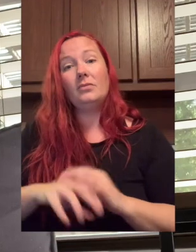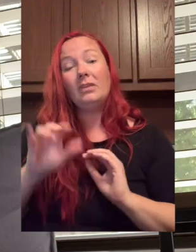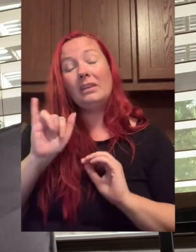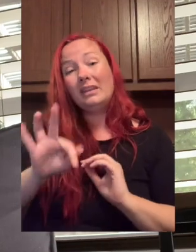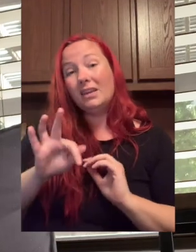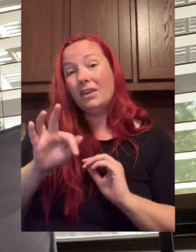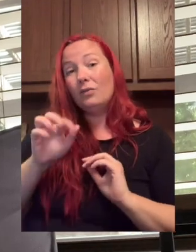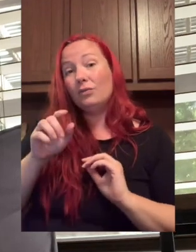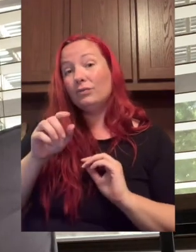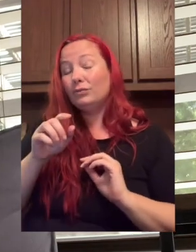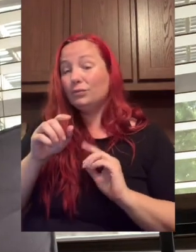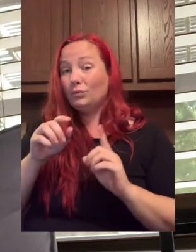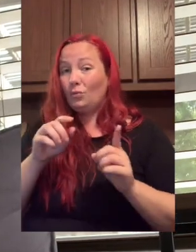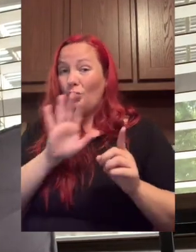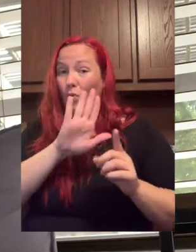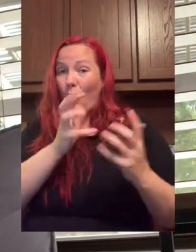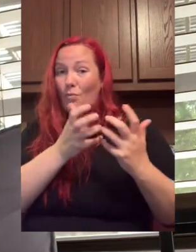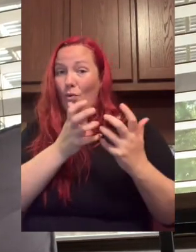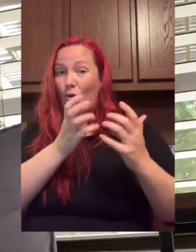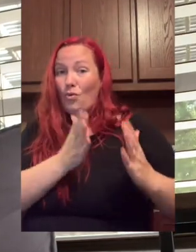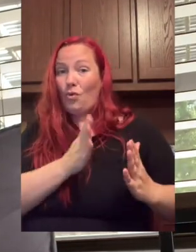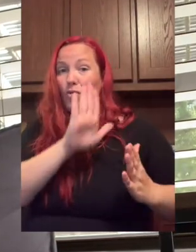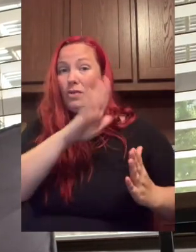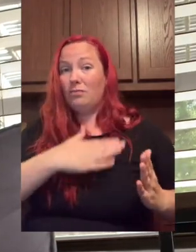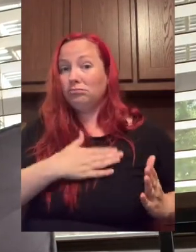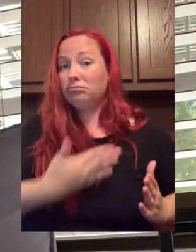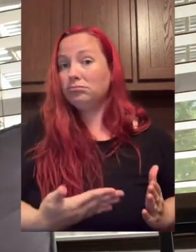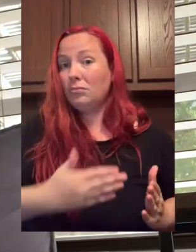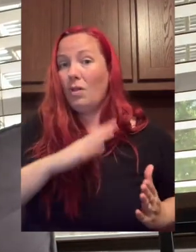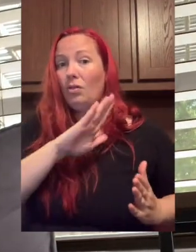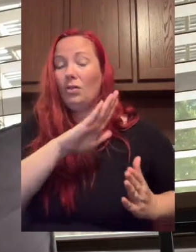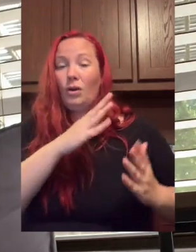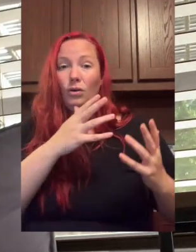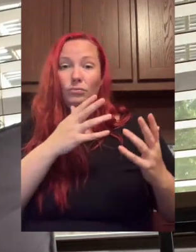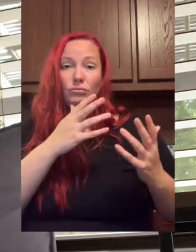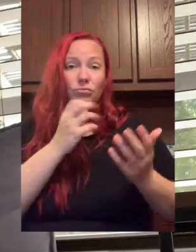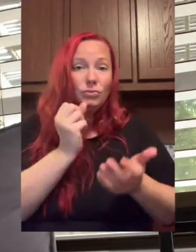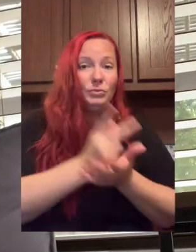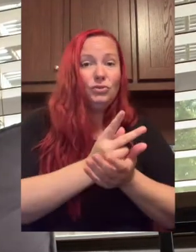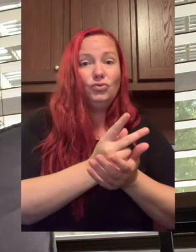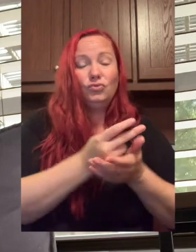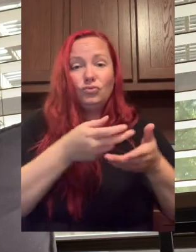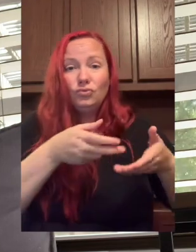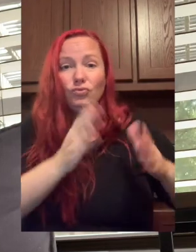my podcasts, but definitely of all of our relationships. And when you